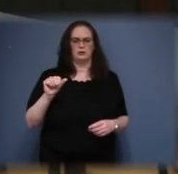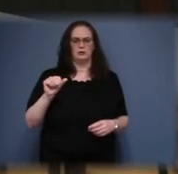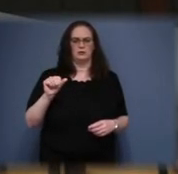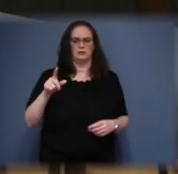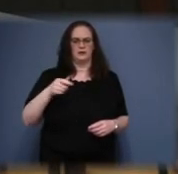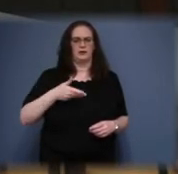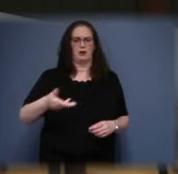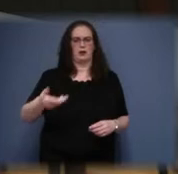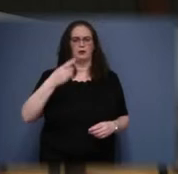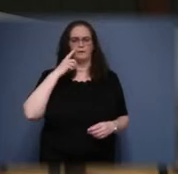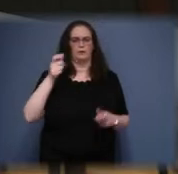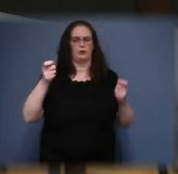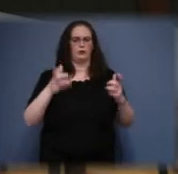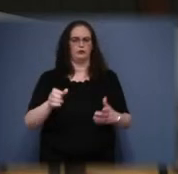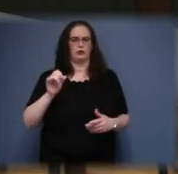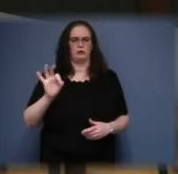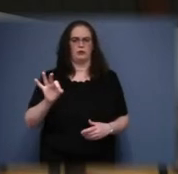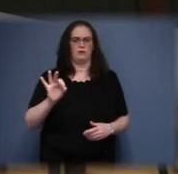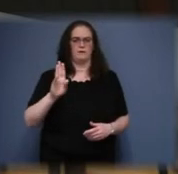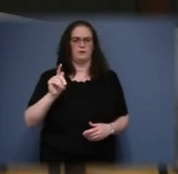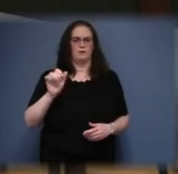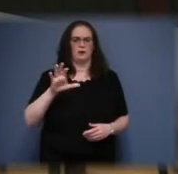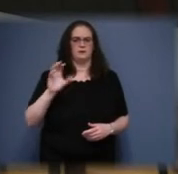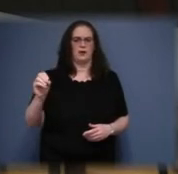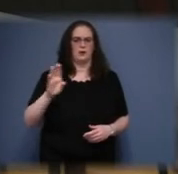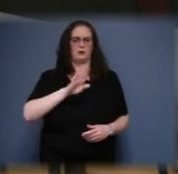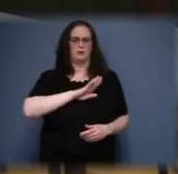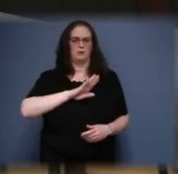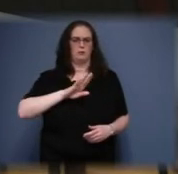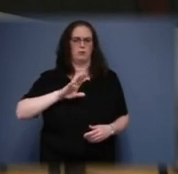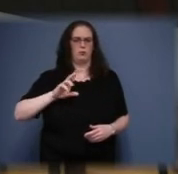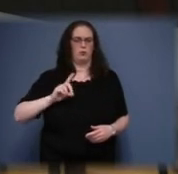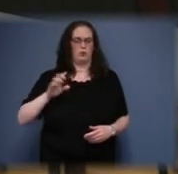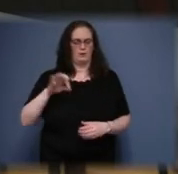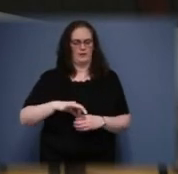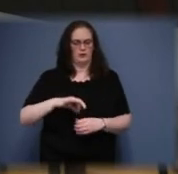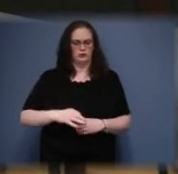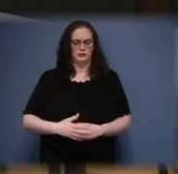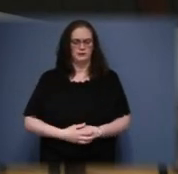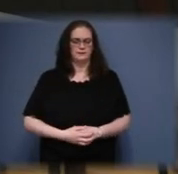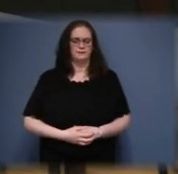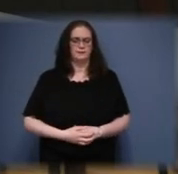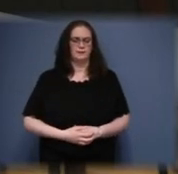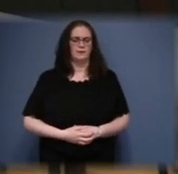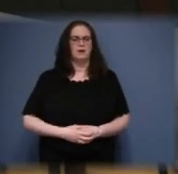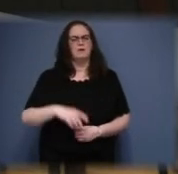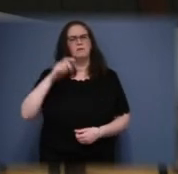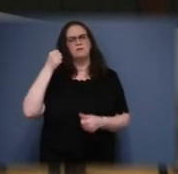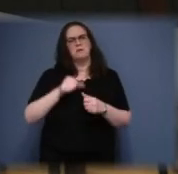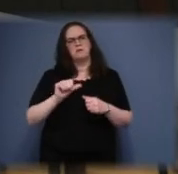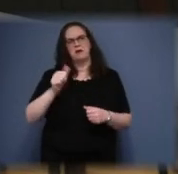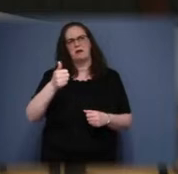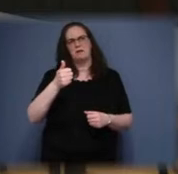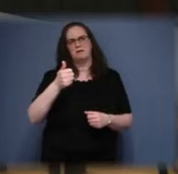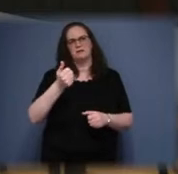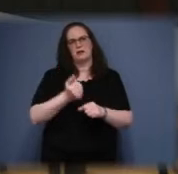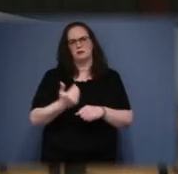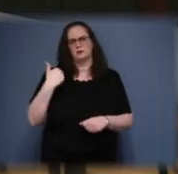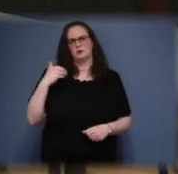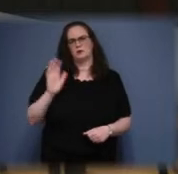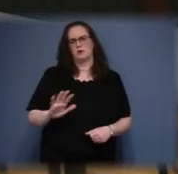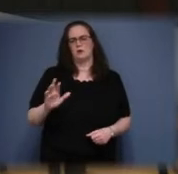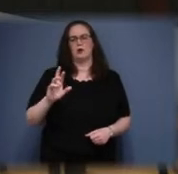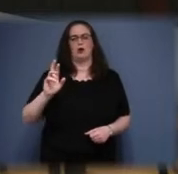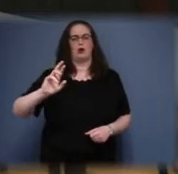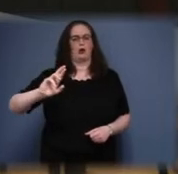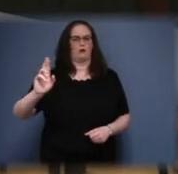being hired for the director of the Bucks County Board of Elections. I recall about a decade ago, Republican